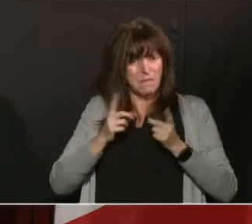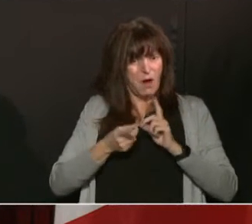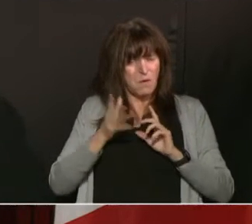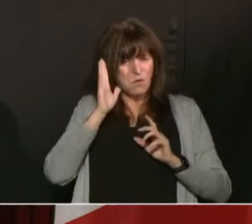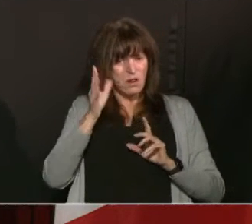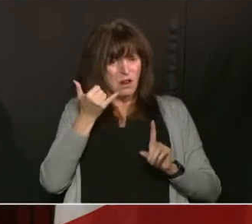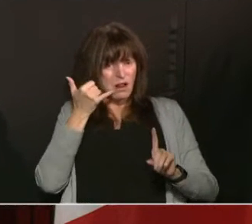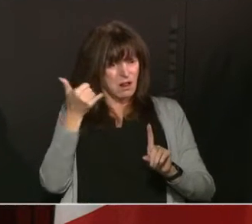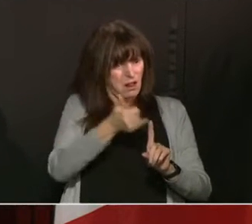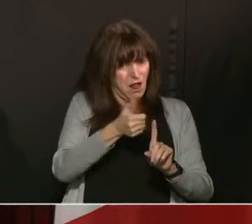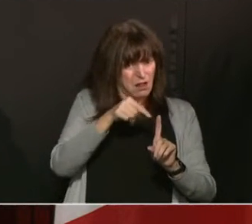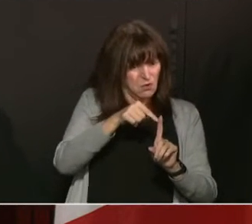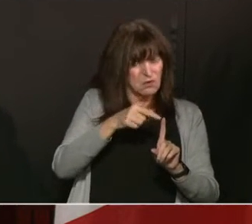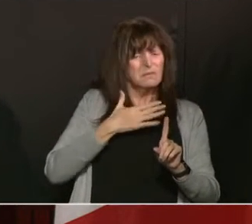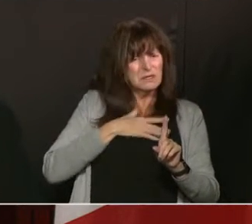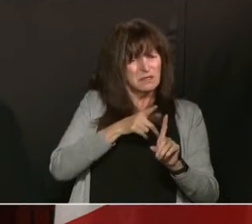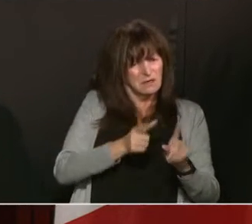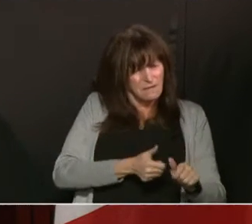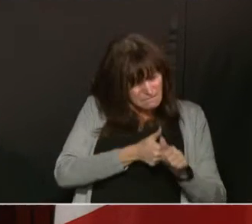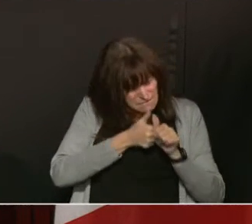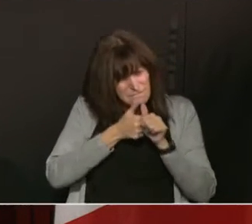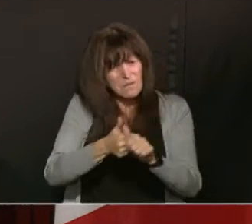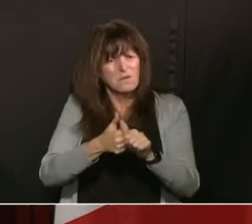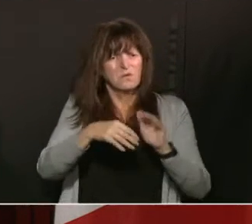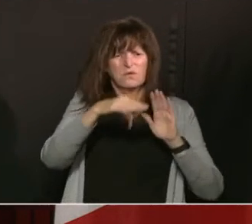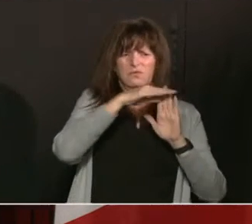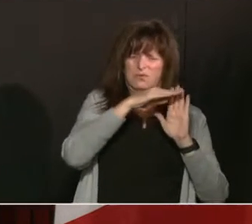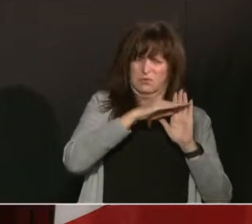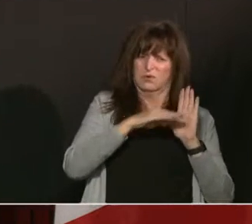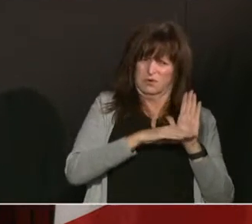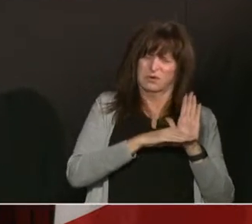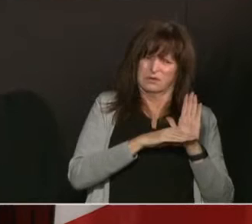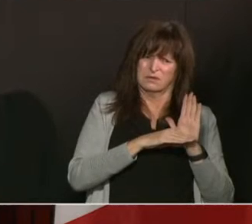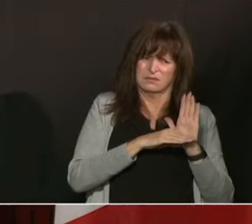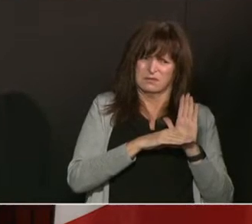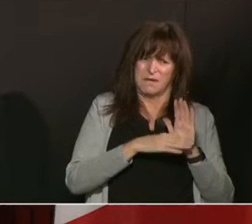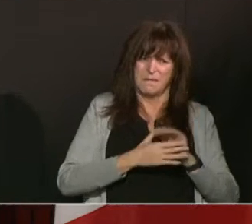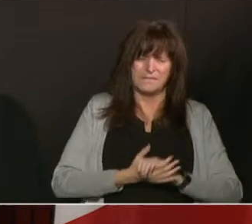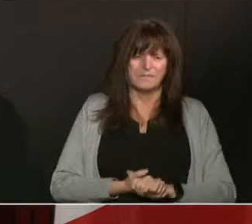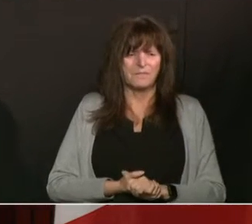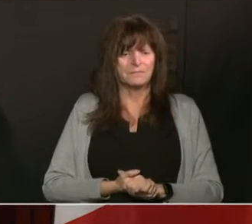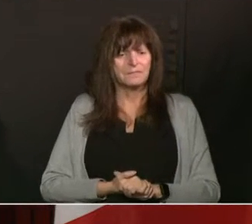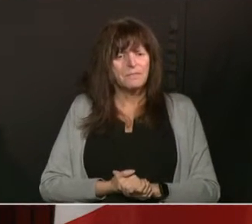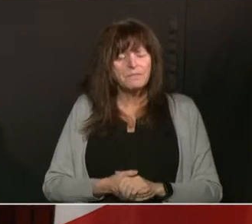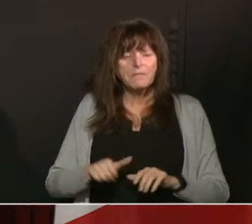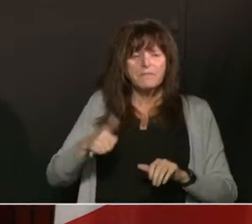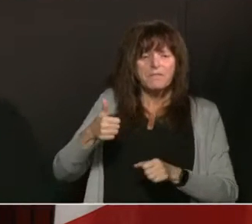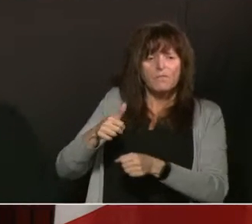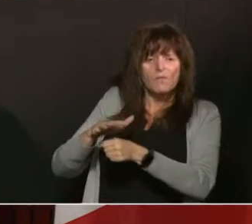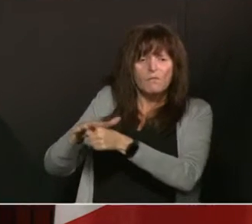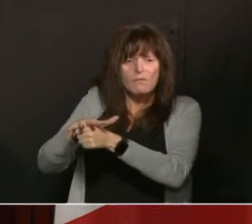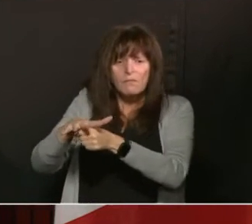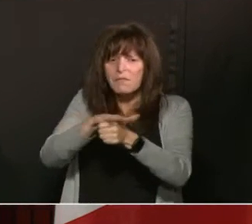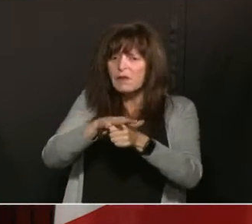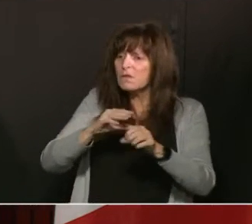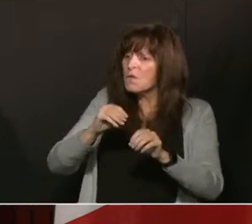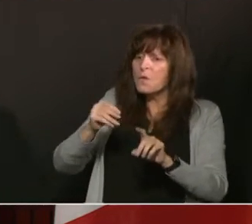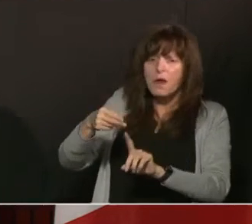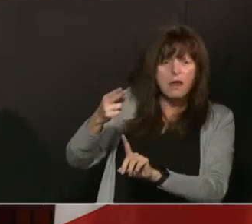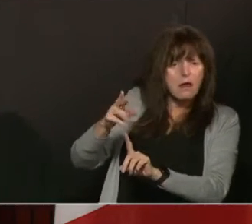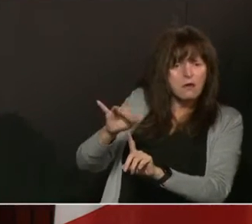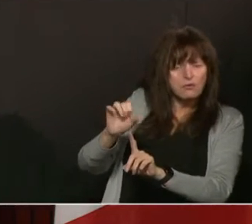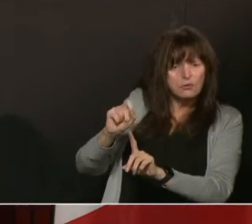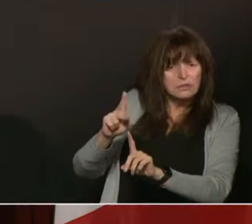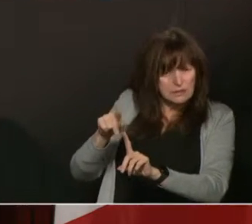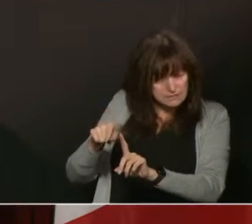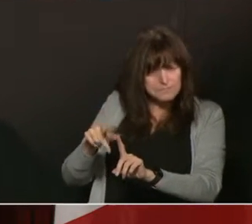Cases that are not in high-risk settings will be provided with details on testing and isolation and instructions on how